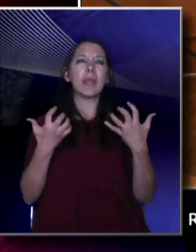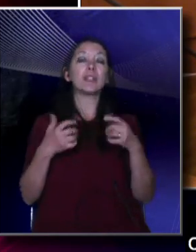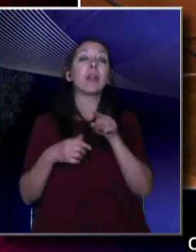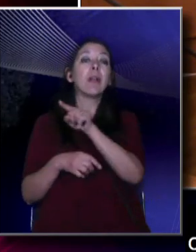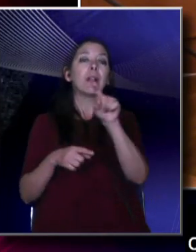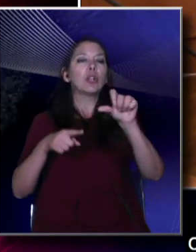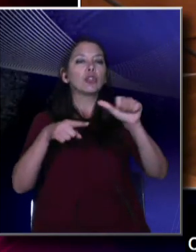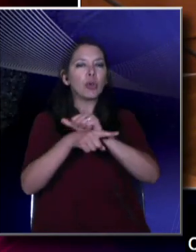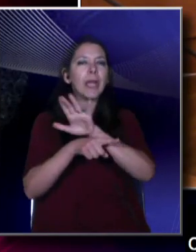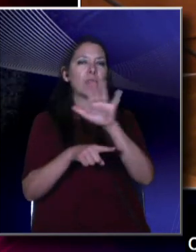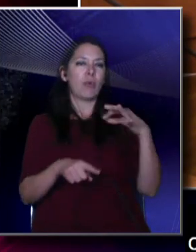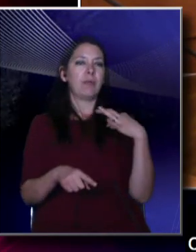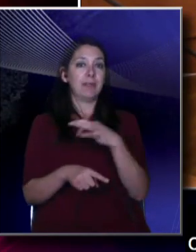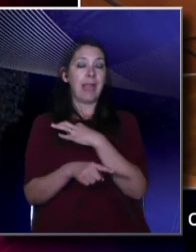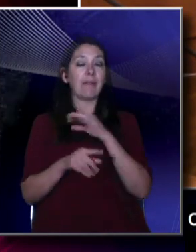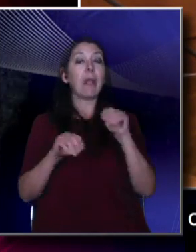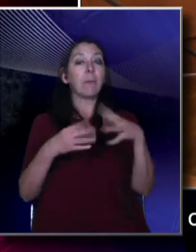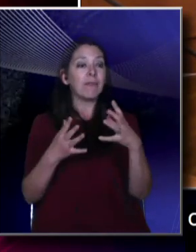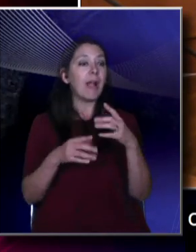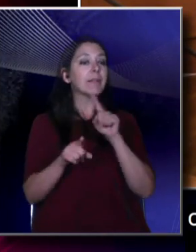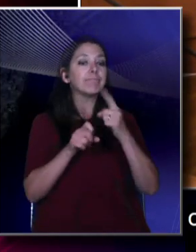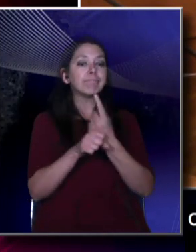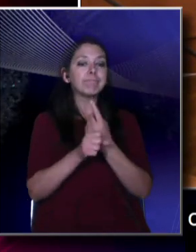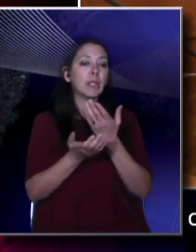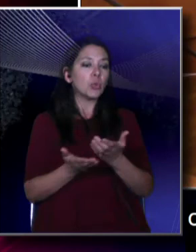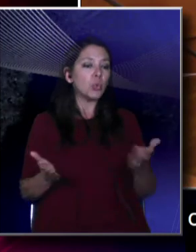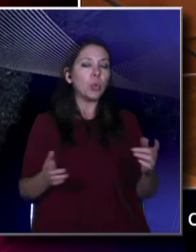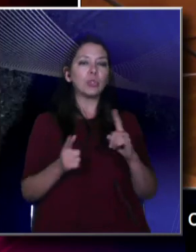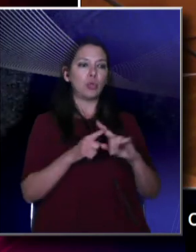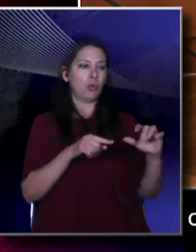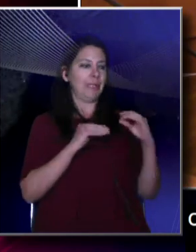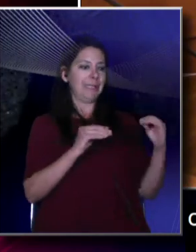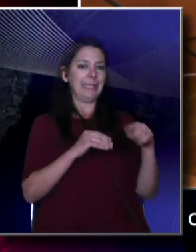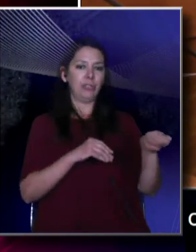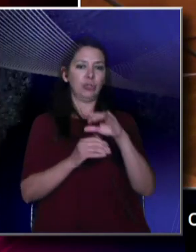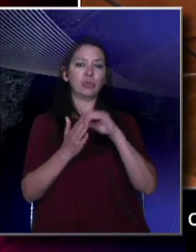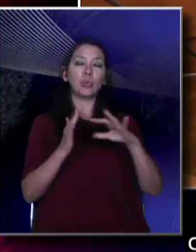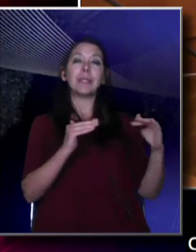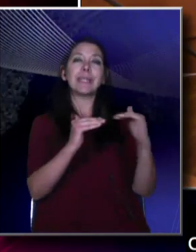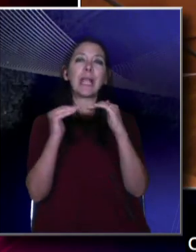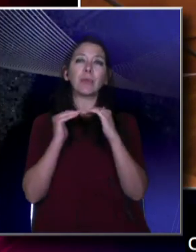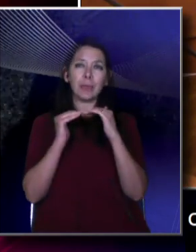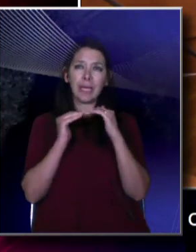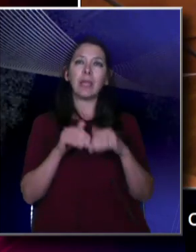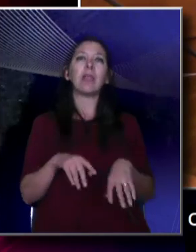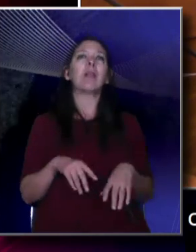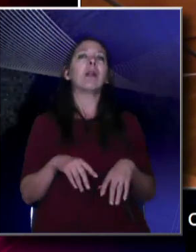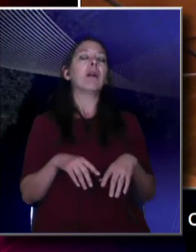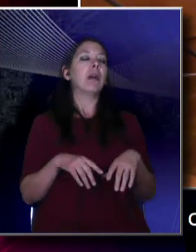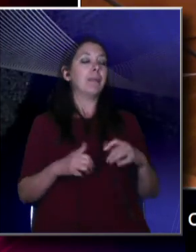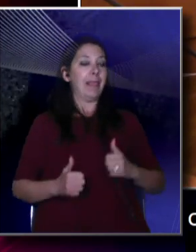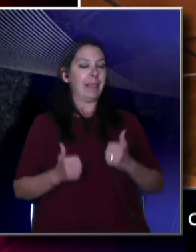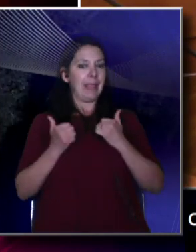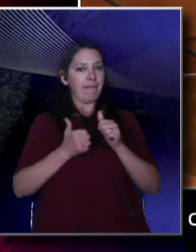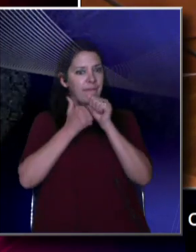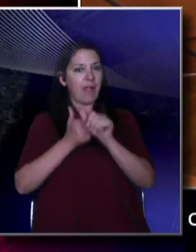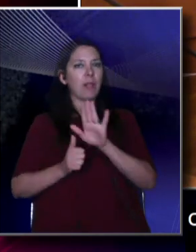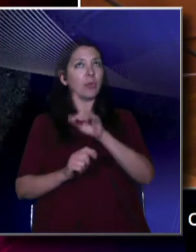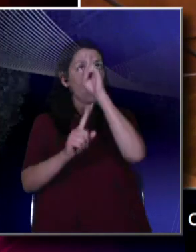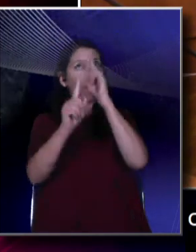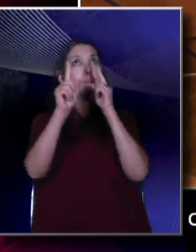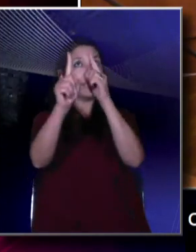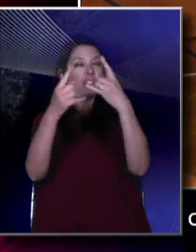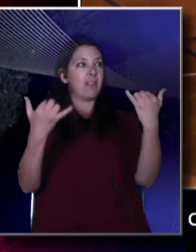staff, provide tools for children to use education equitably, and seek innovation. Live your mission statement. It is about time. Thank